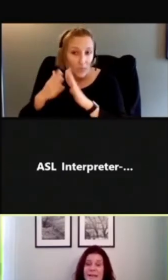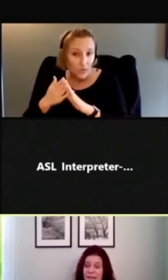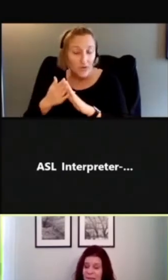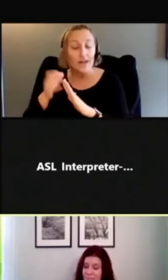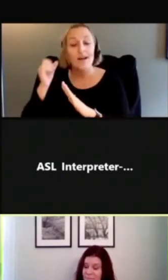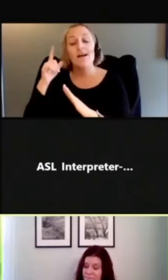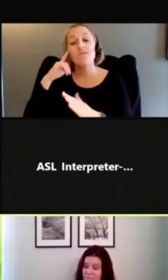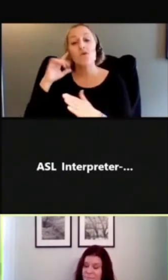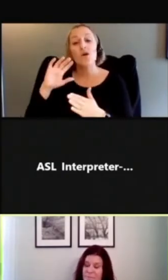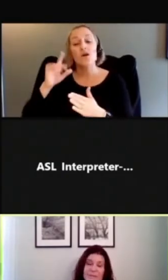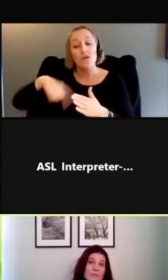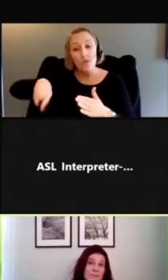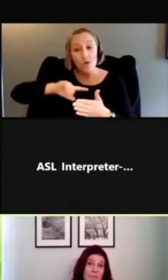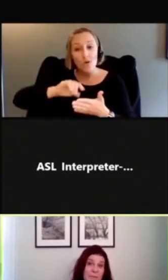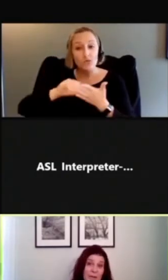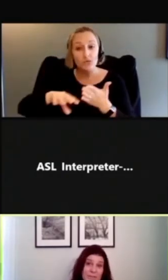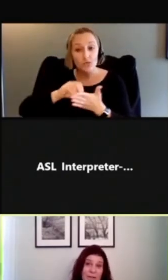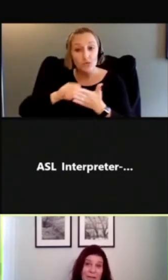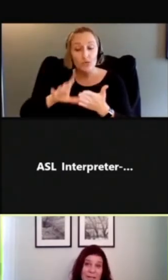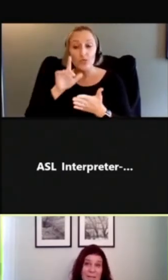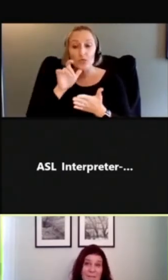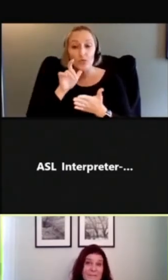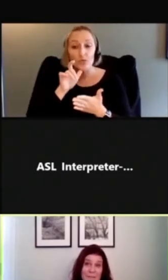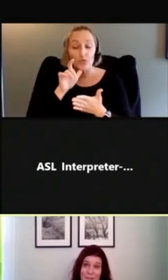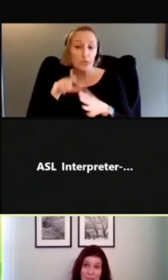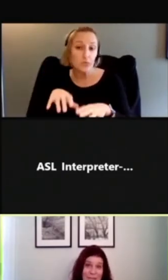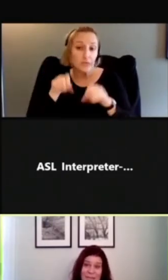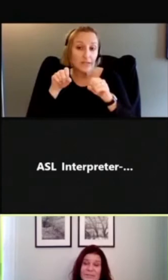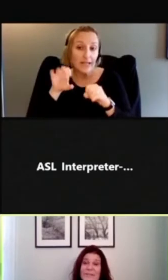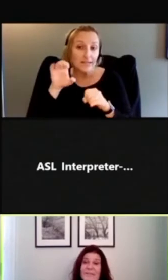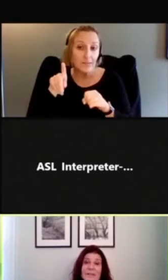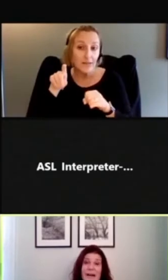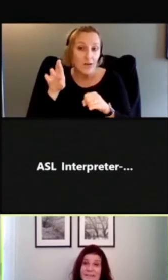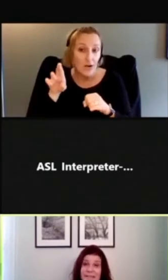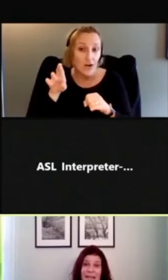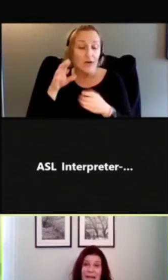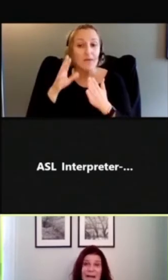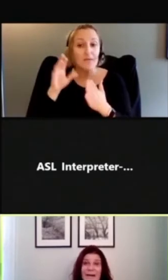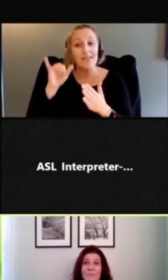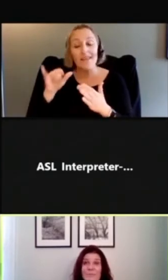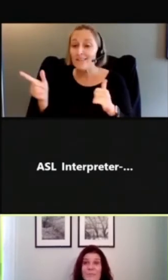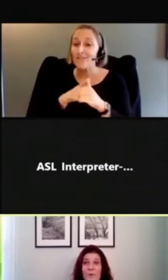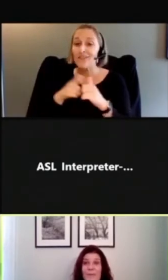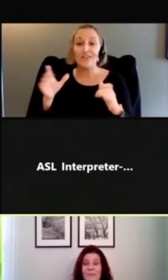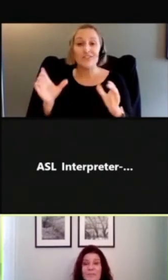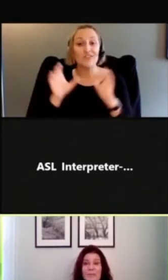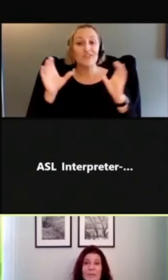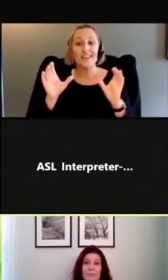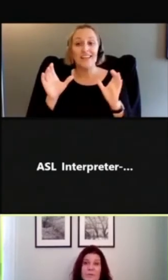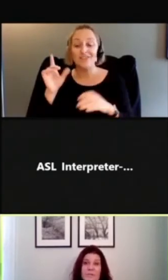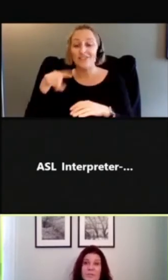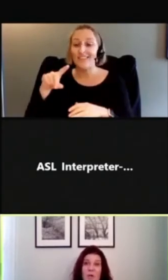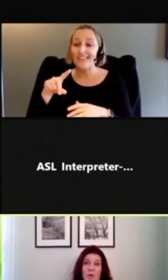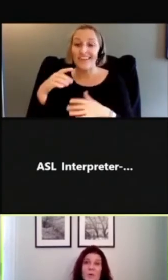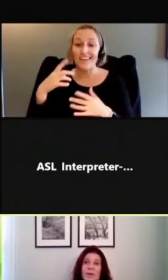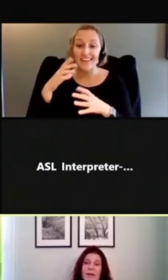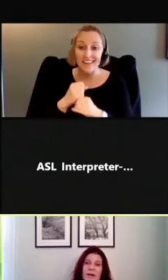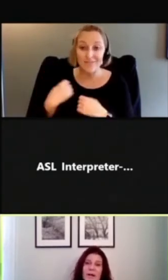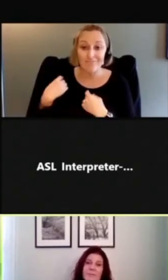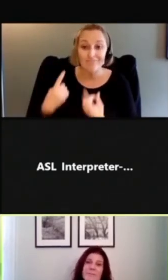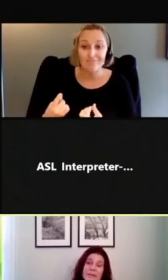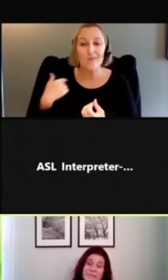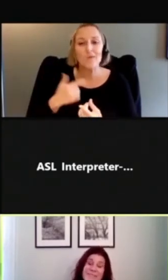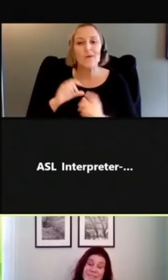students that kind of do CPR training, it might be the first certification they've ever gotten. We're able to do it in a more